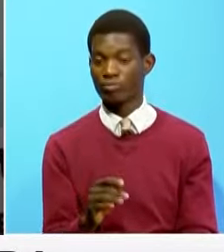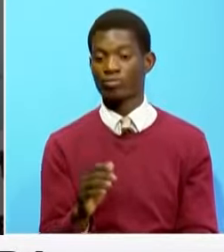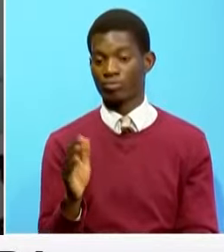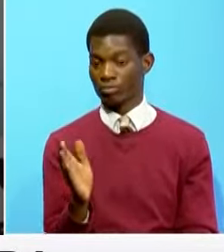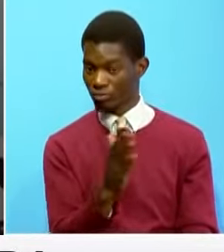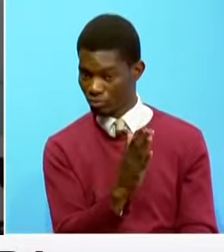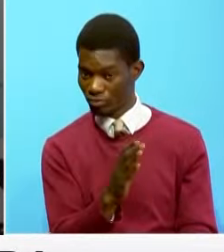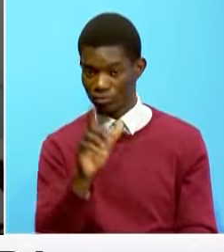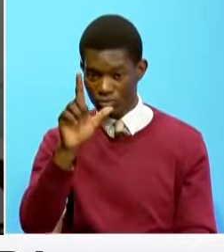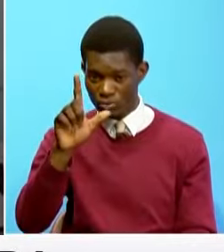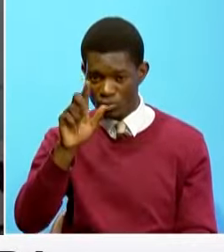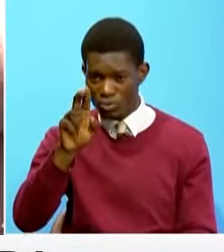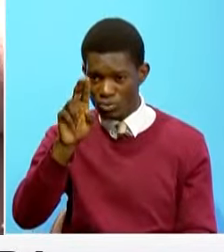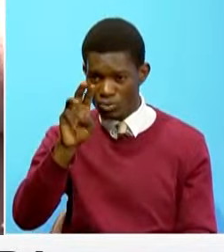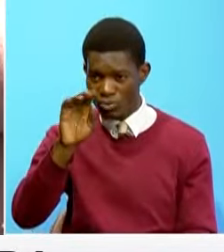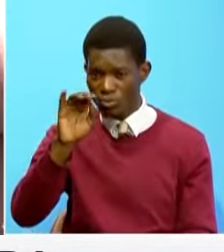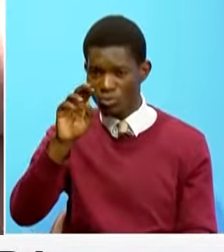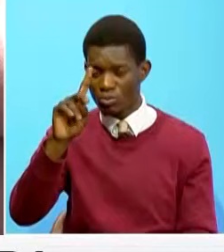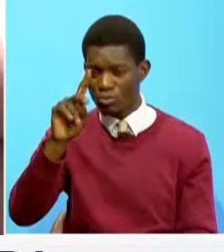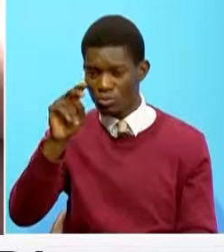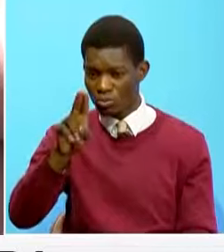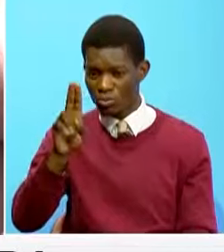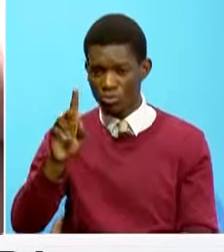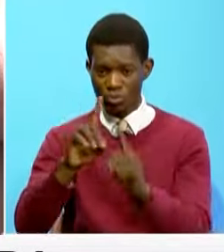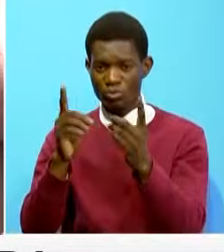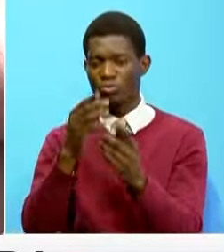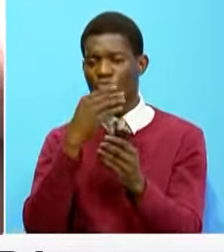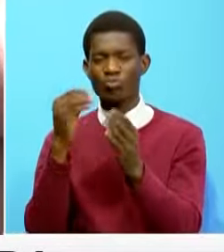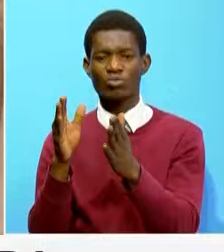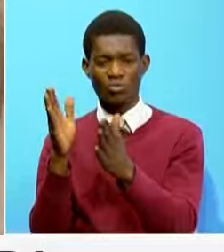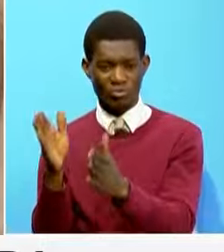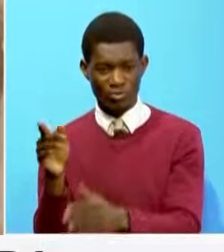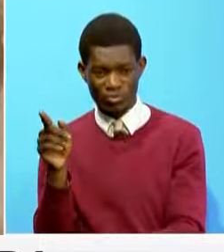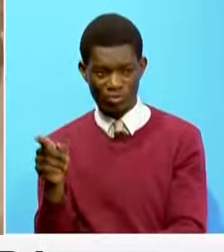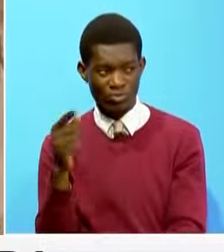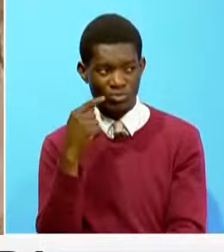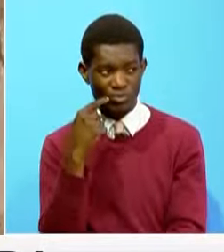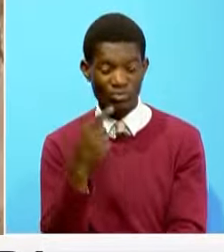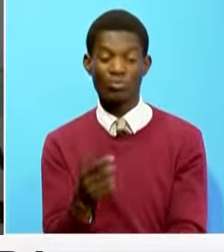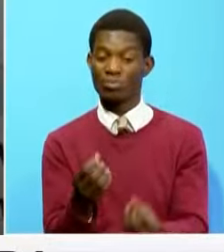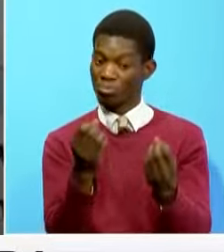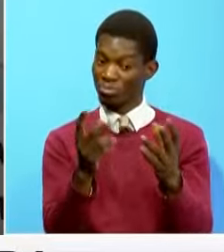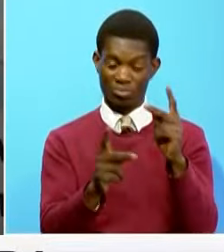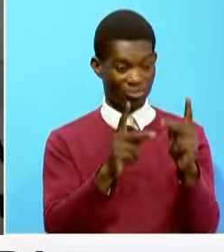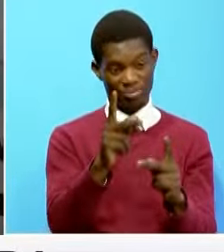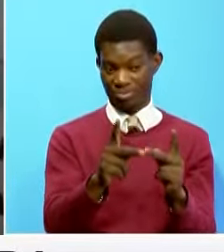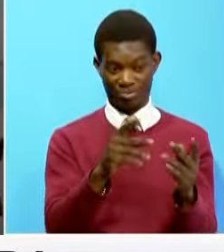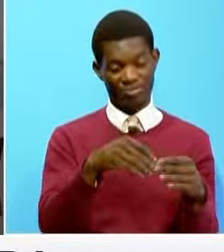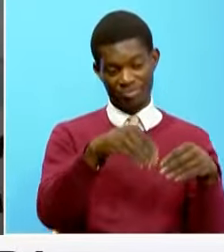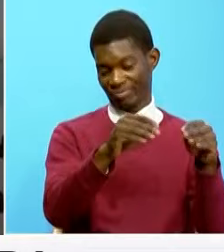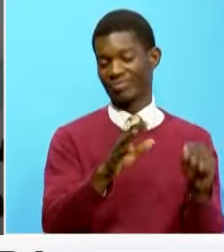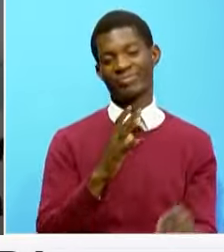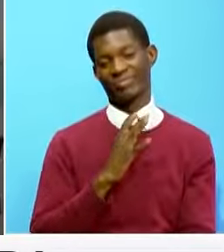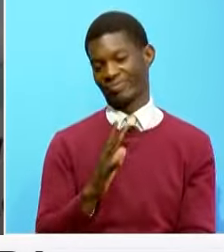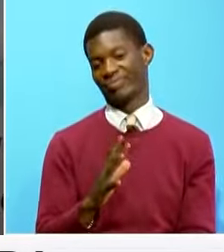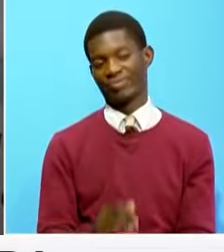Chileshe, who was briefing Northern Province Permanent Secretary about the purchases, said many satellites are doing fine. The total purchase for the